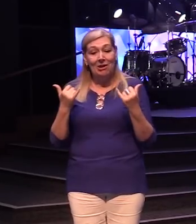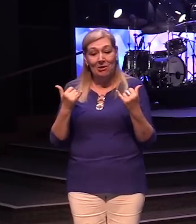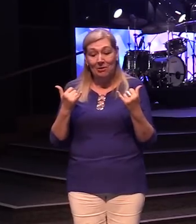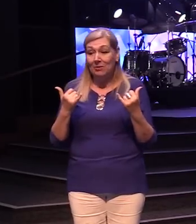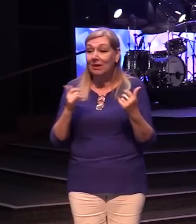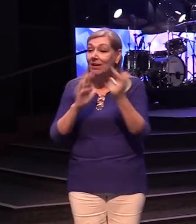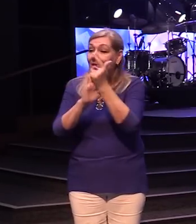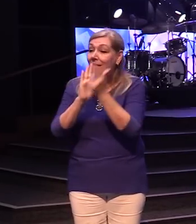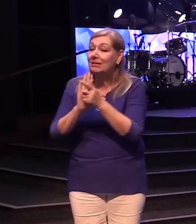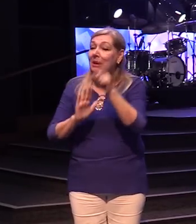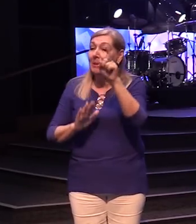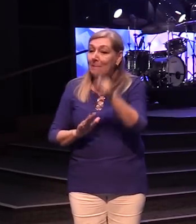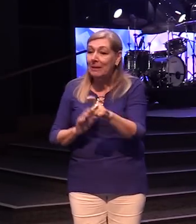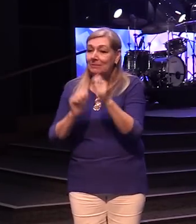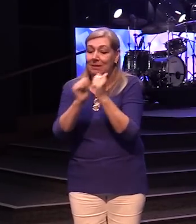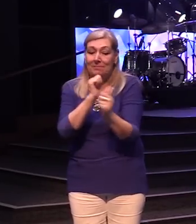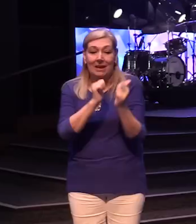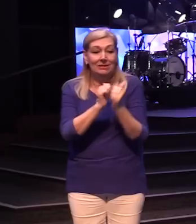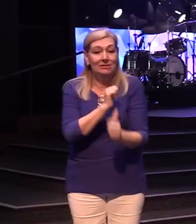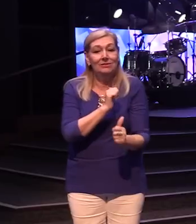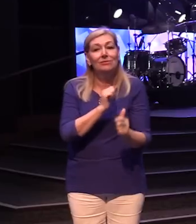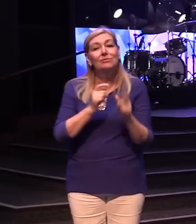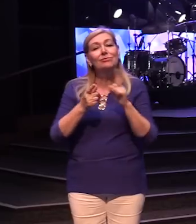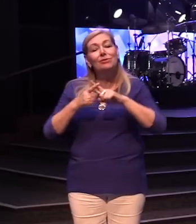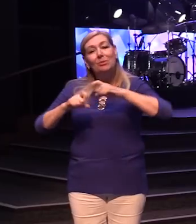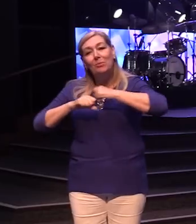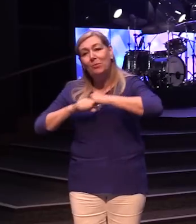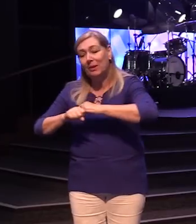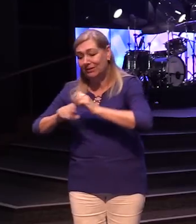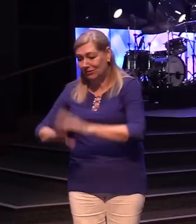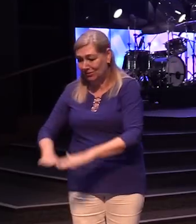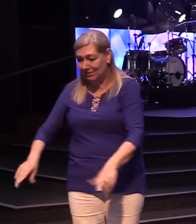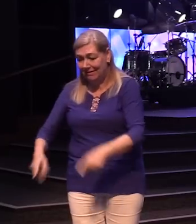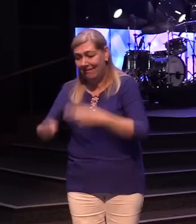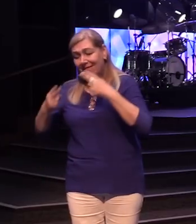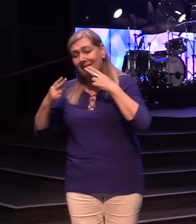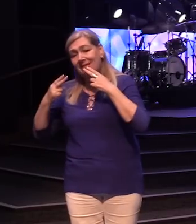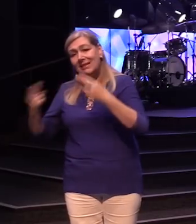laws must be passed to protect defenseless children.